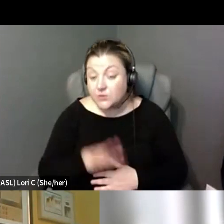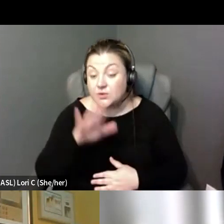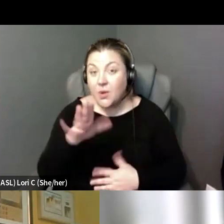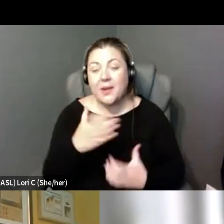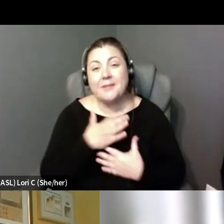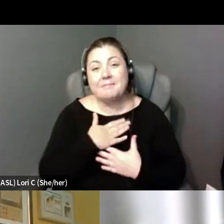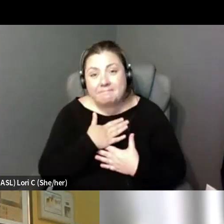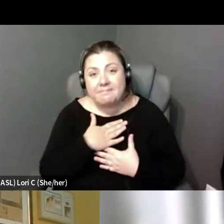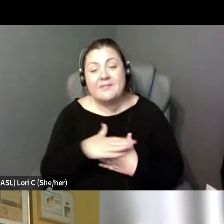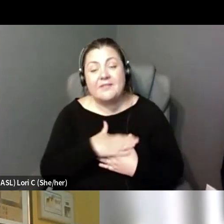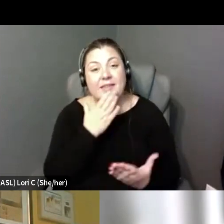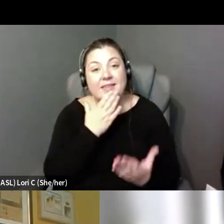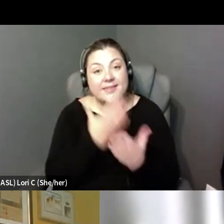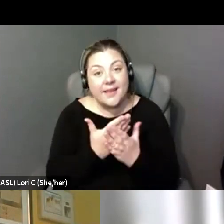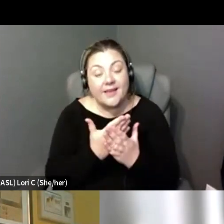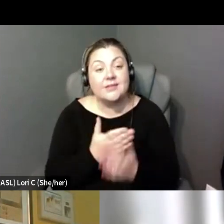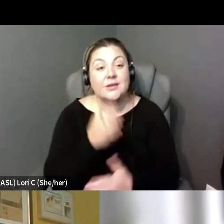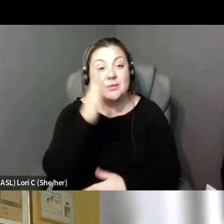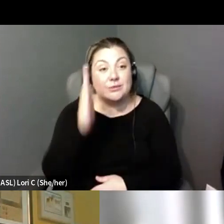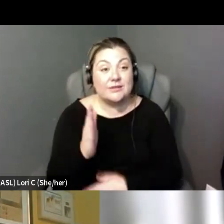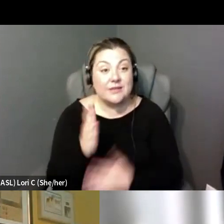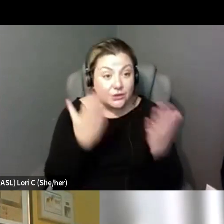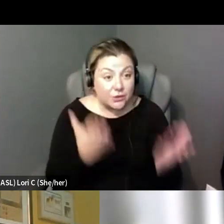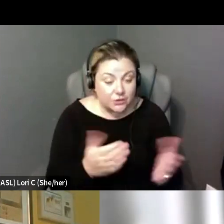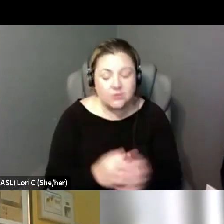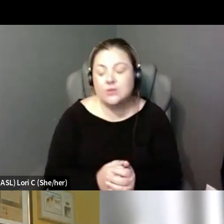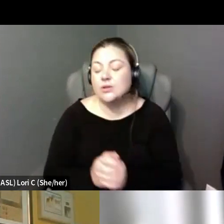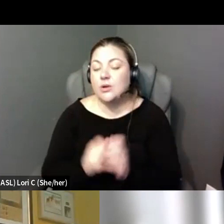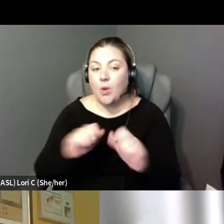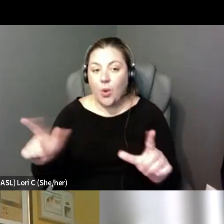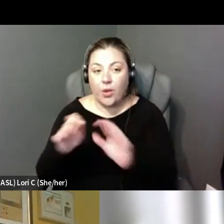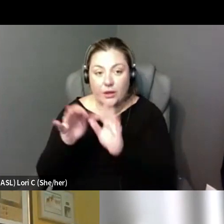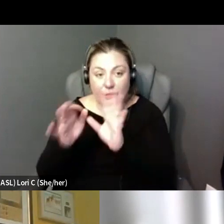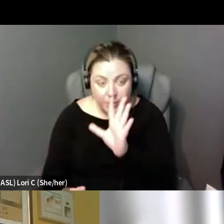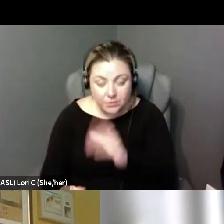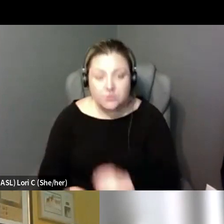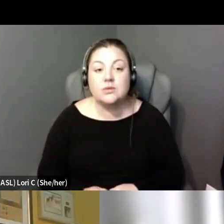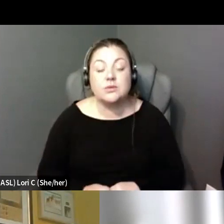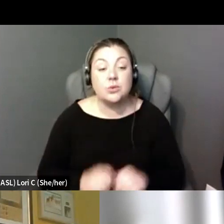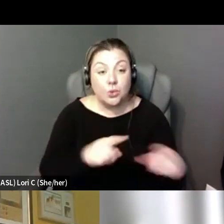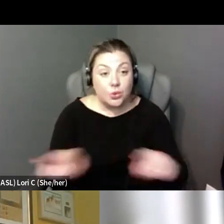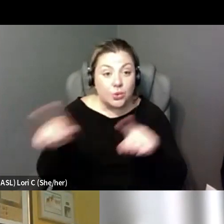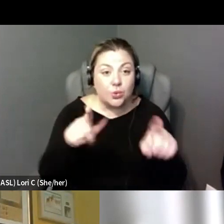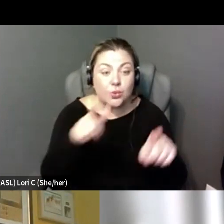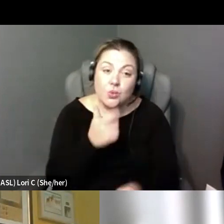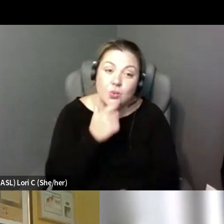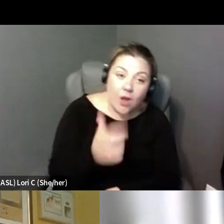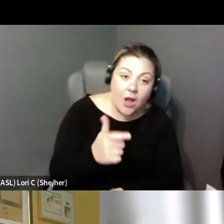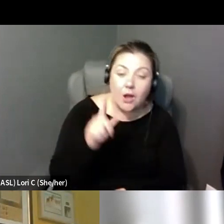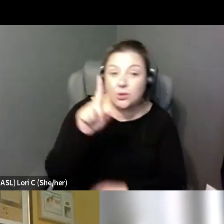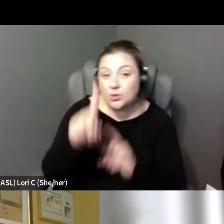and appreciation to the presenters, the interpreters, and others on this call whose questions and observations